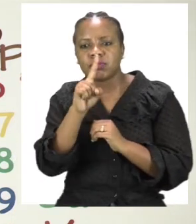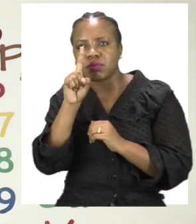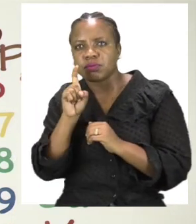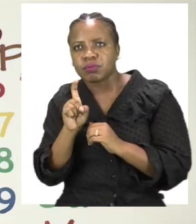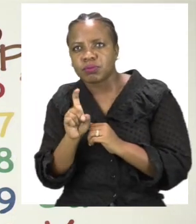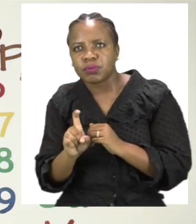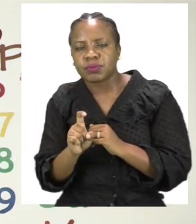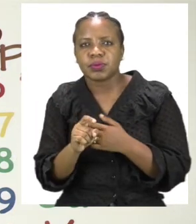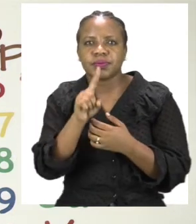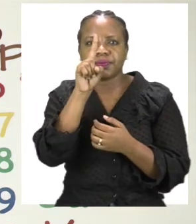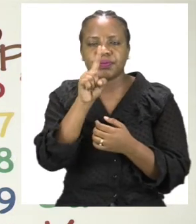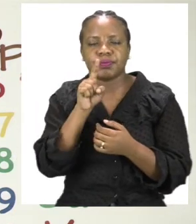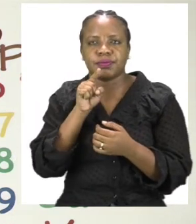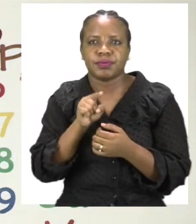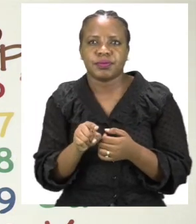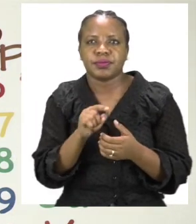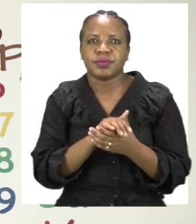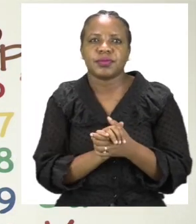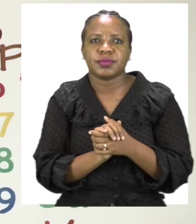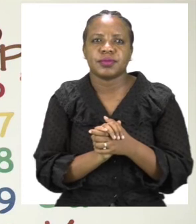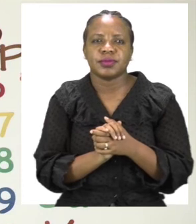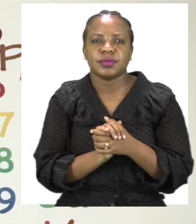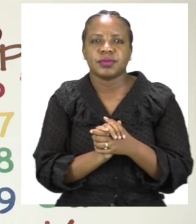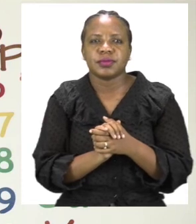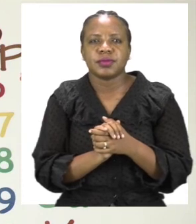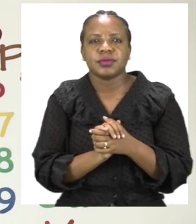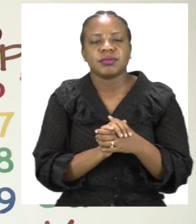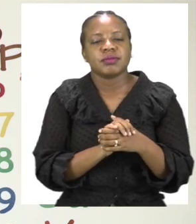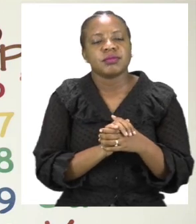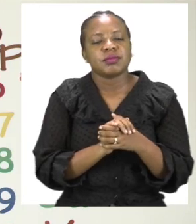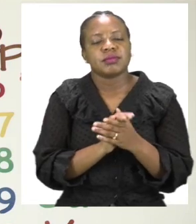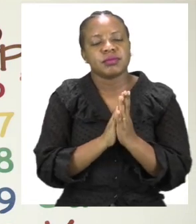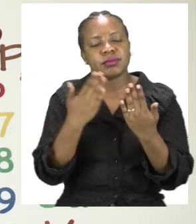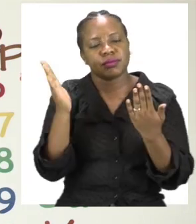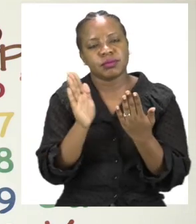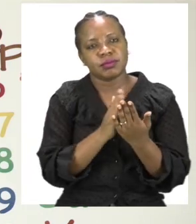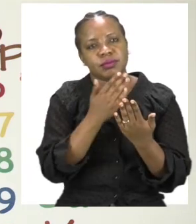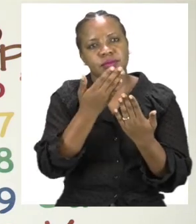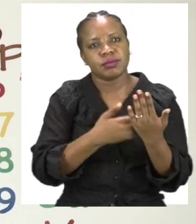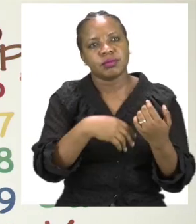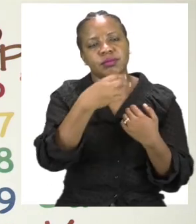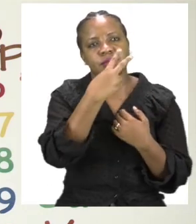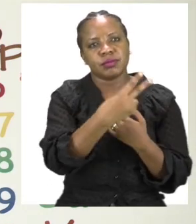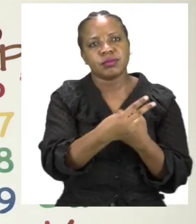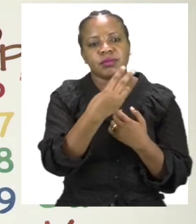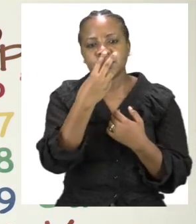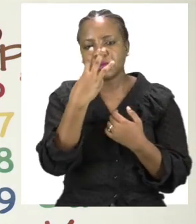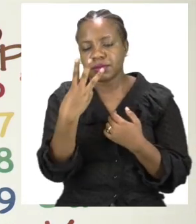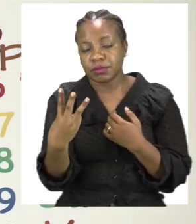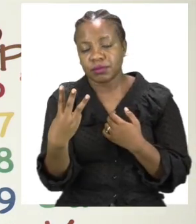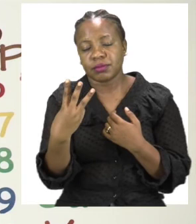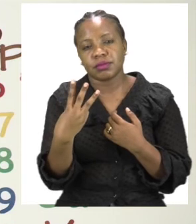page 23, you are going to finish the unscrambling of the days of the week and